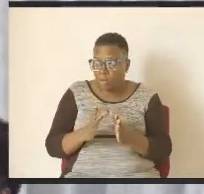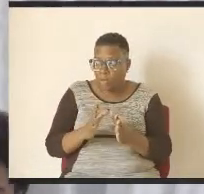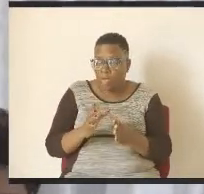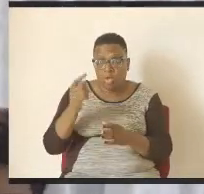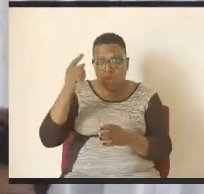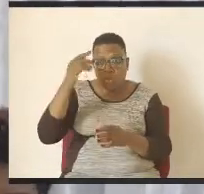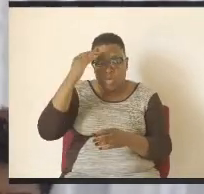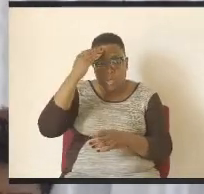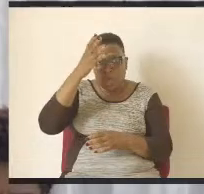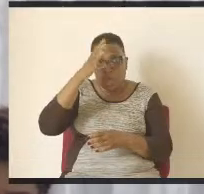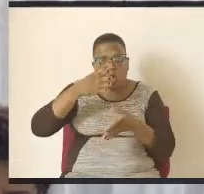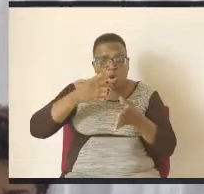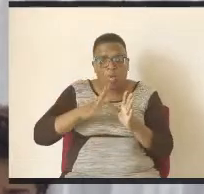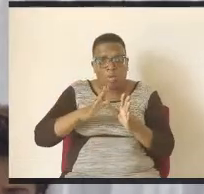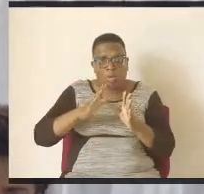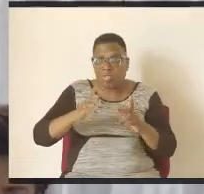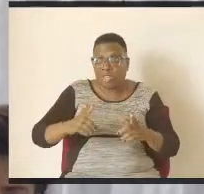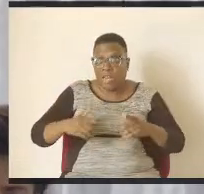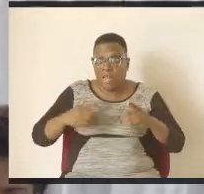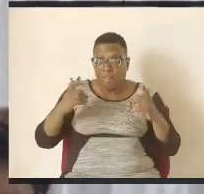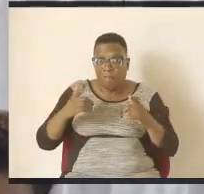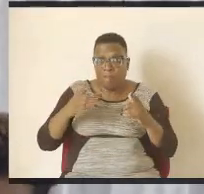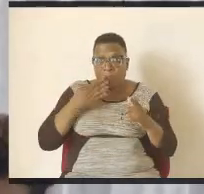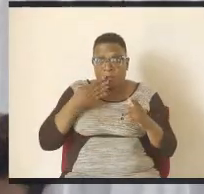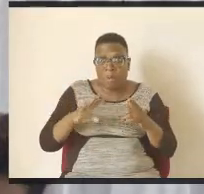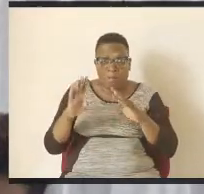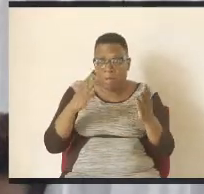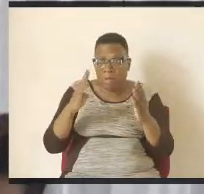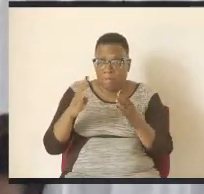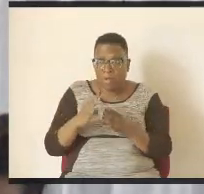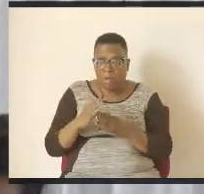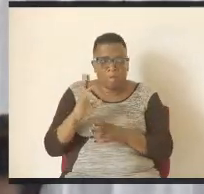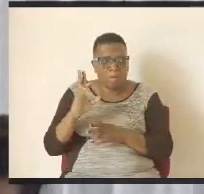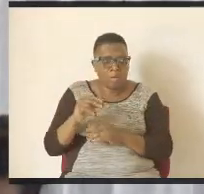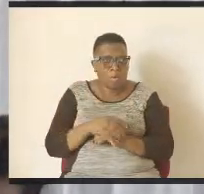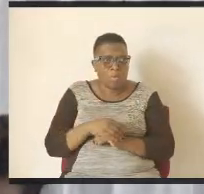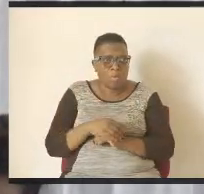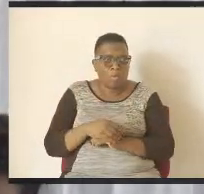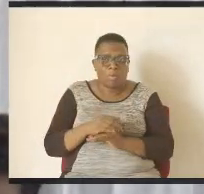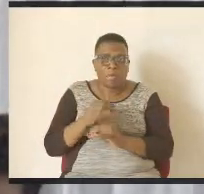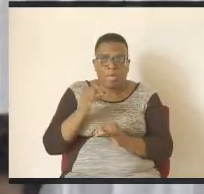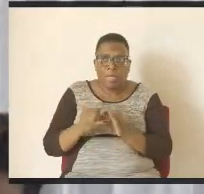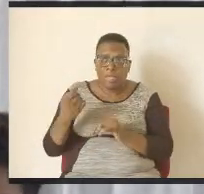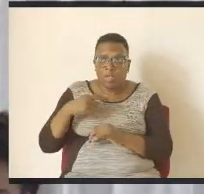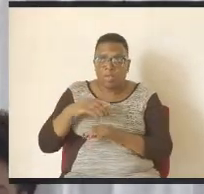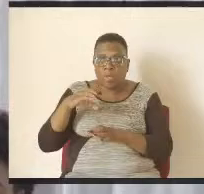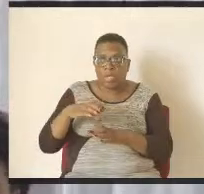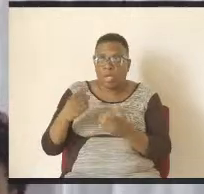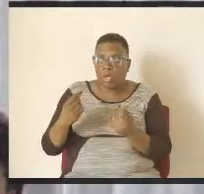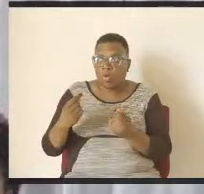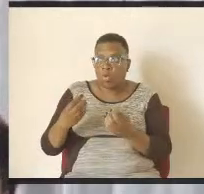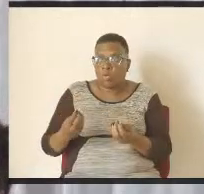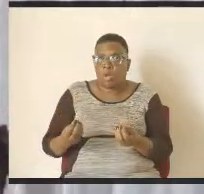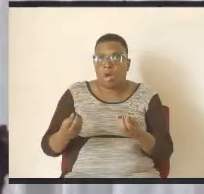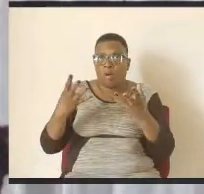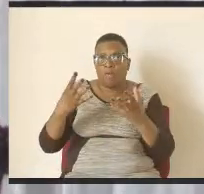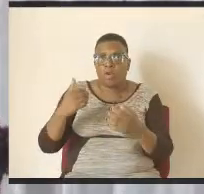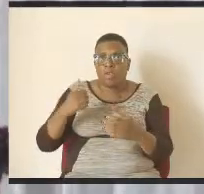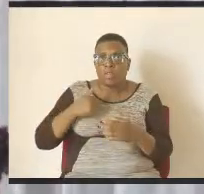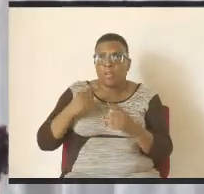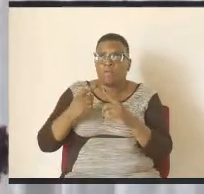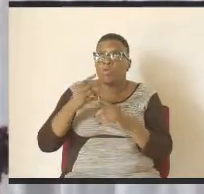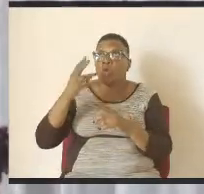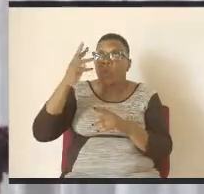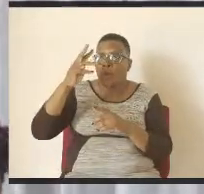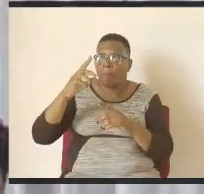that? The least we can do, brothers and sisters, is to offer ourselves back to him as